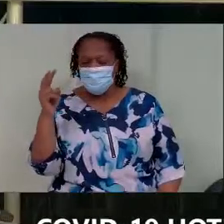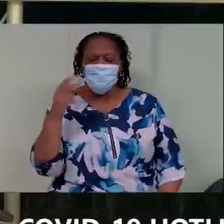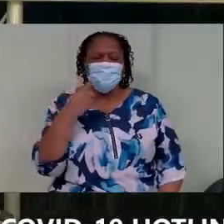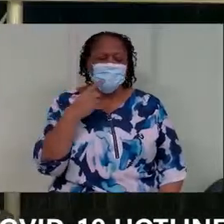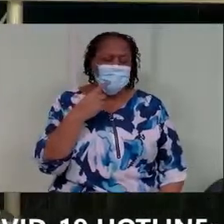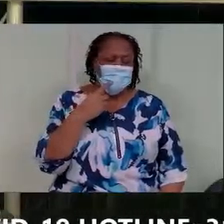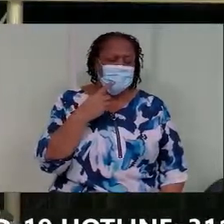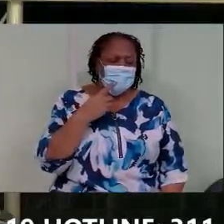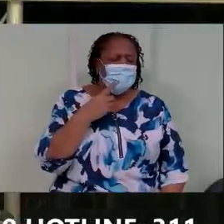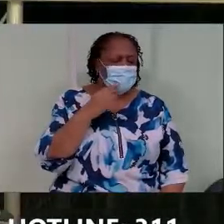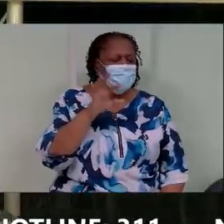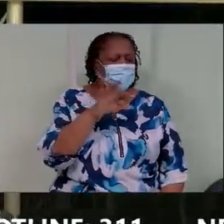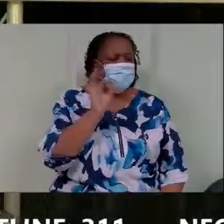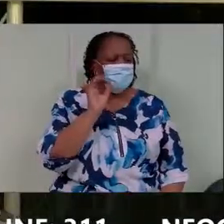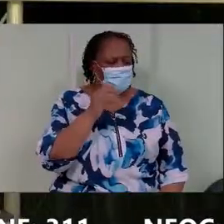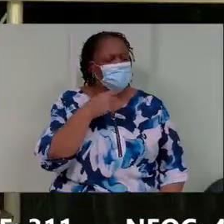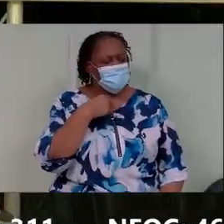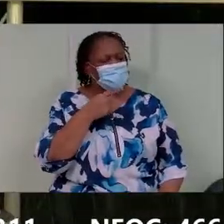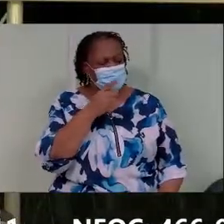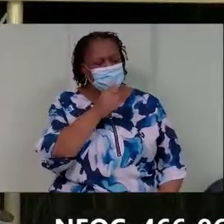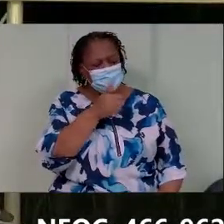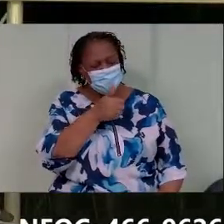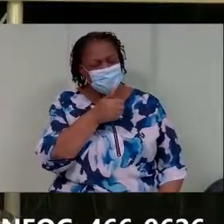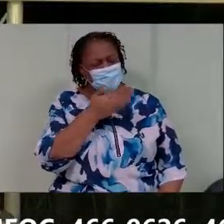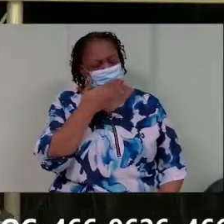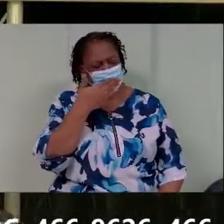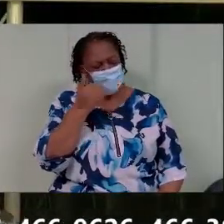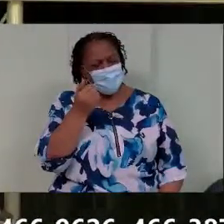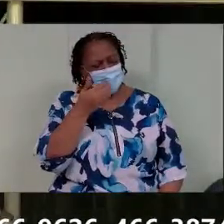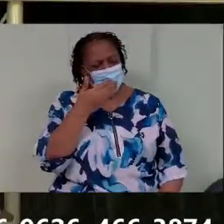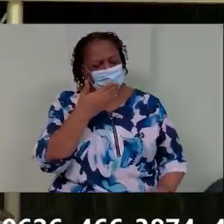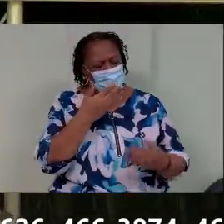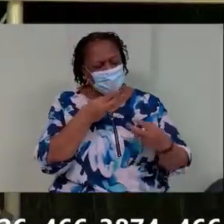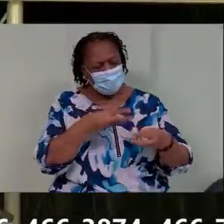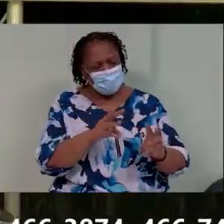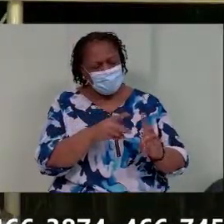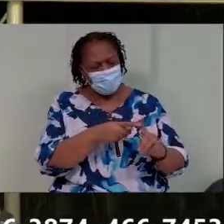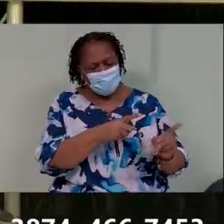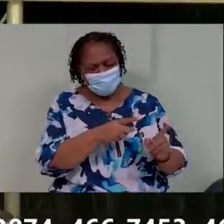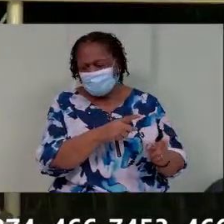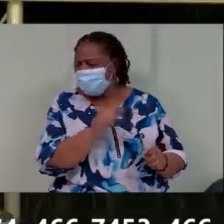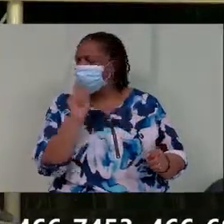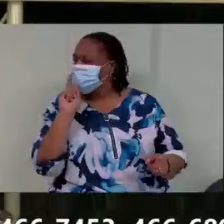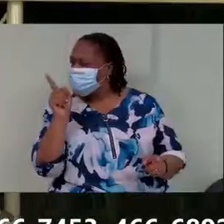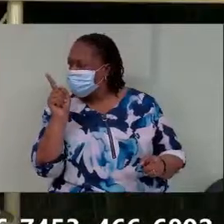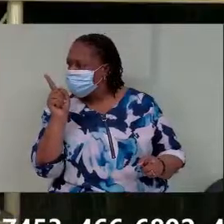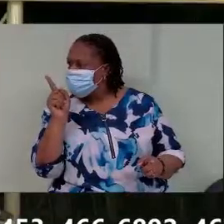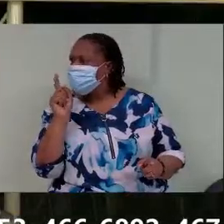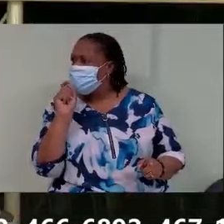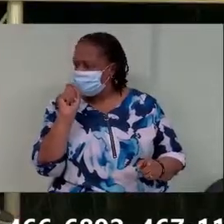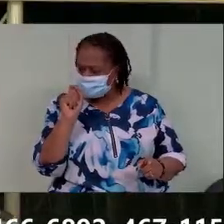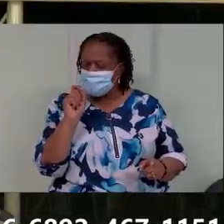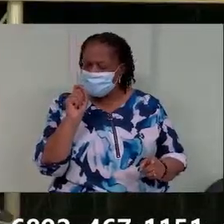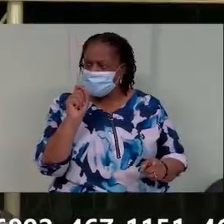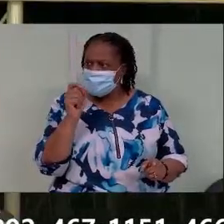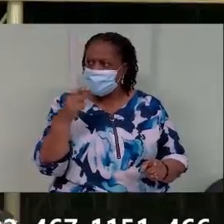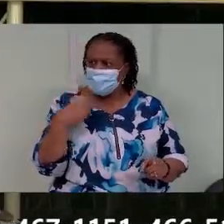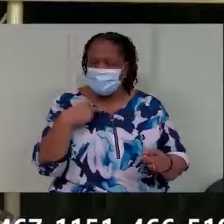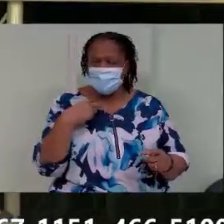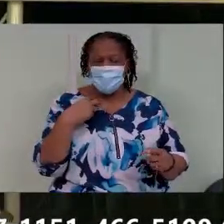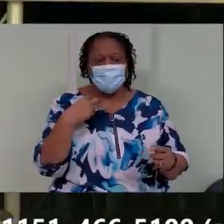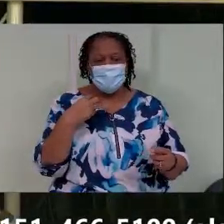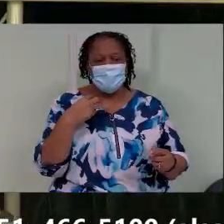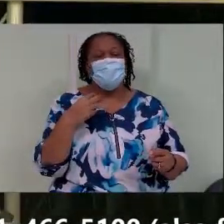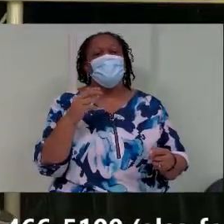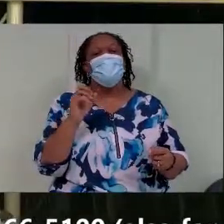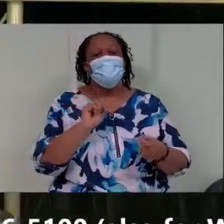measures and continue to use the non-pharmaceutical measures that we continue to promote day in, day out, such